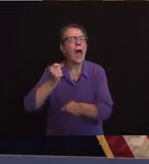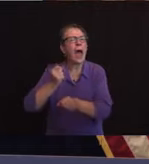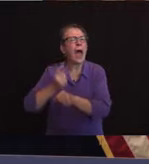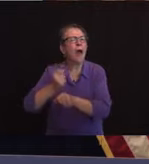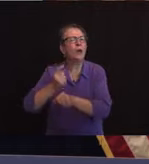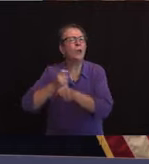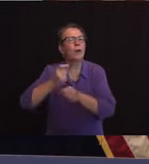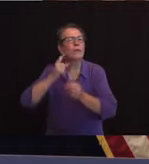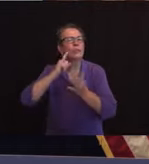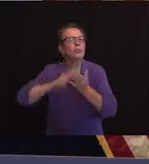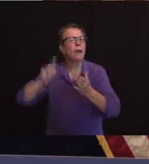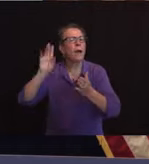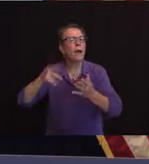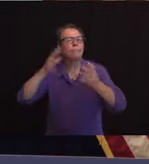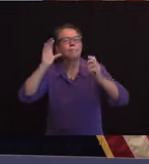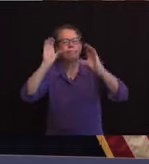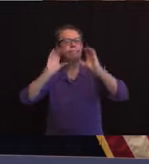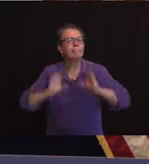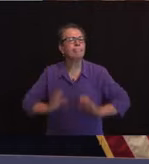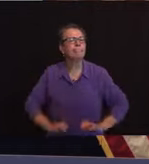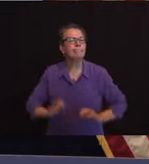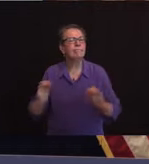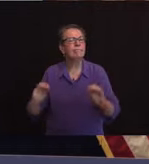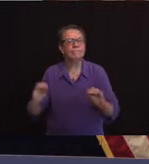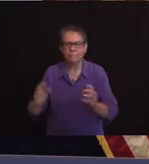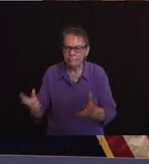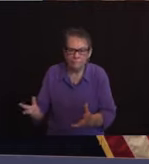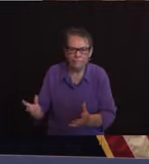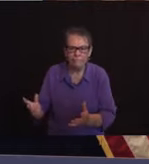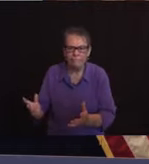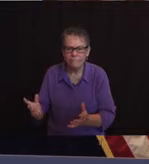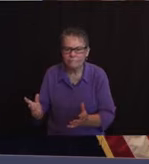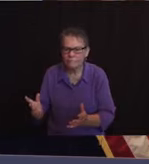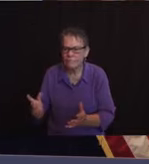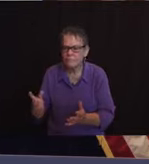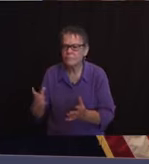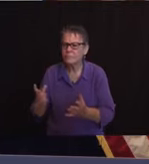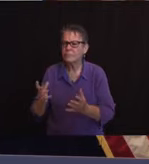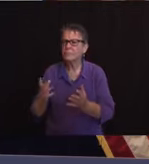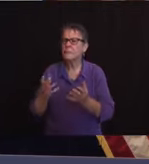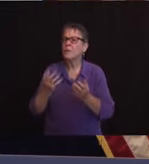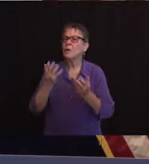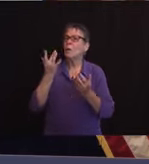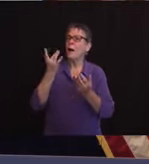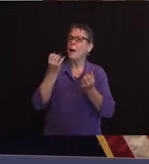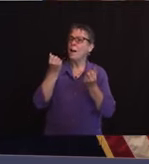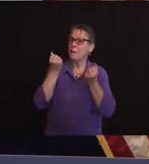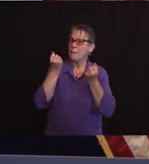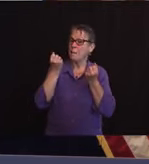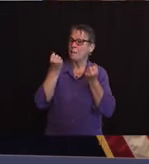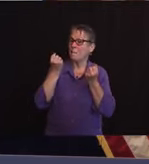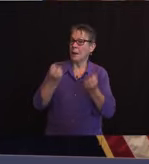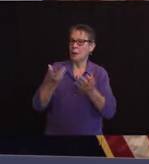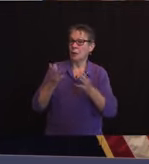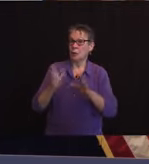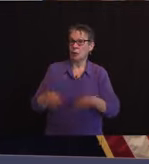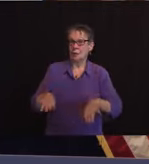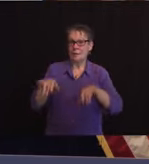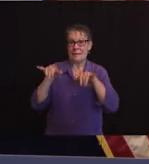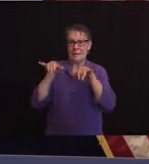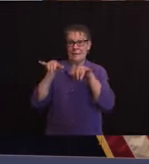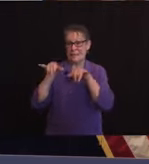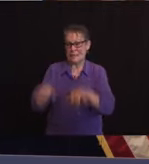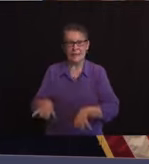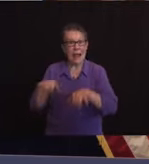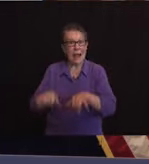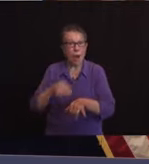dust. This is worrisome because we know that even low levels of lead in blood can affect a child's health, their behaviors,